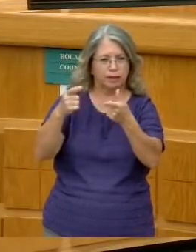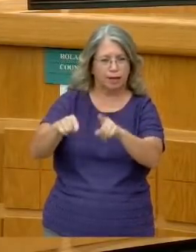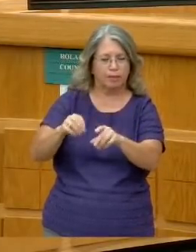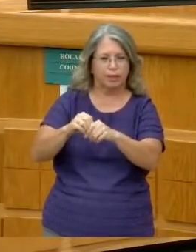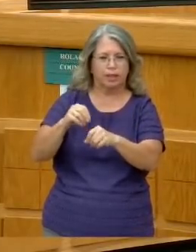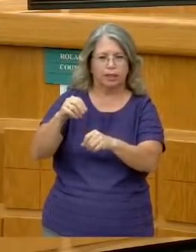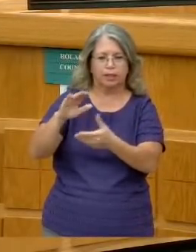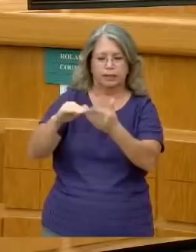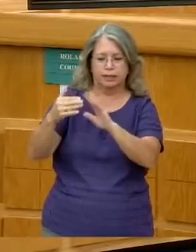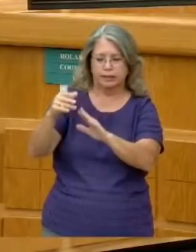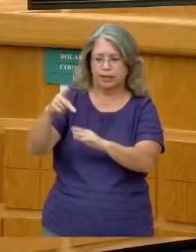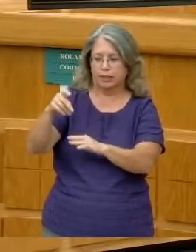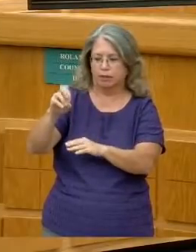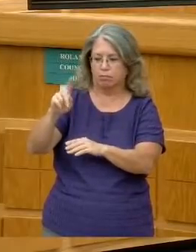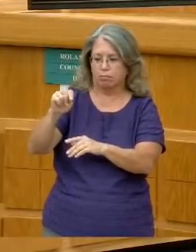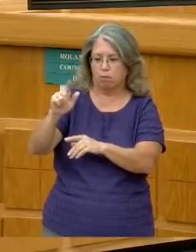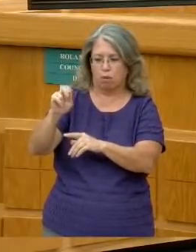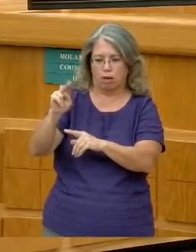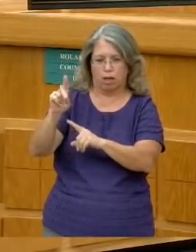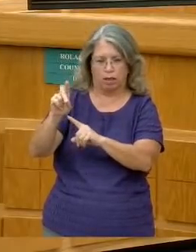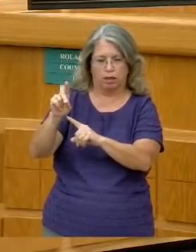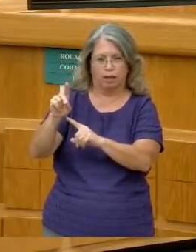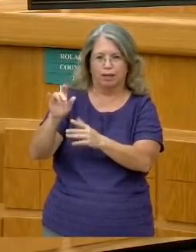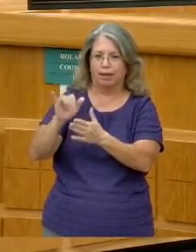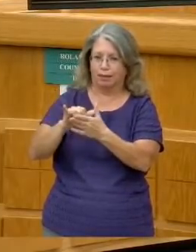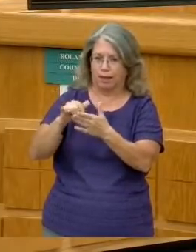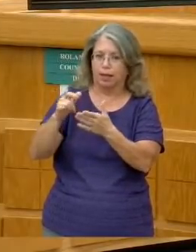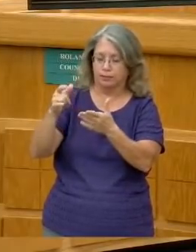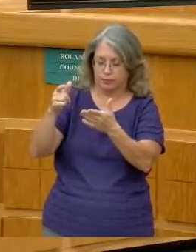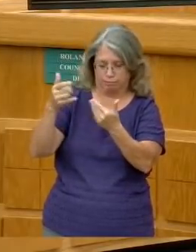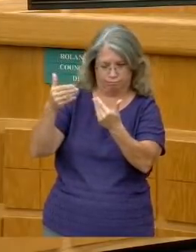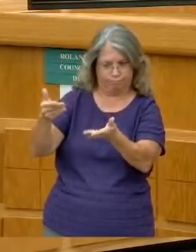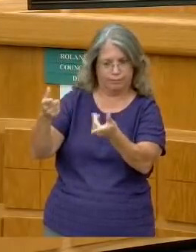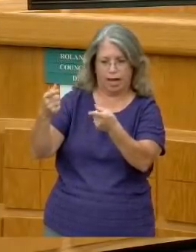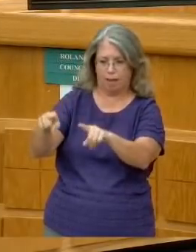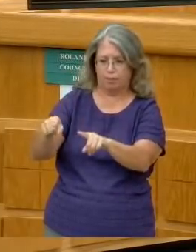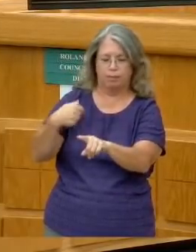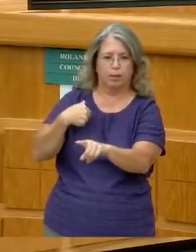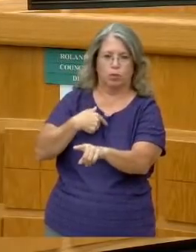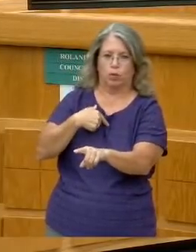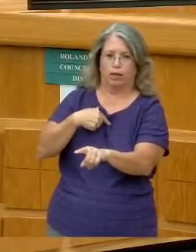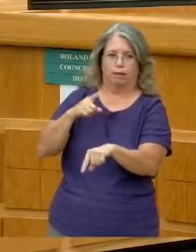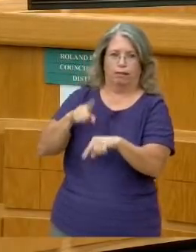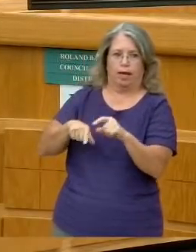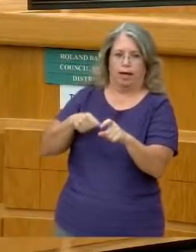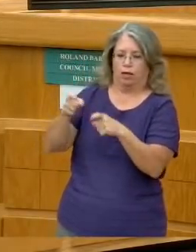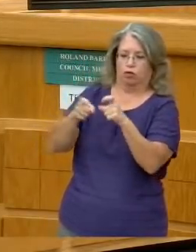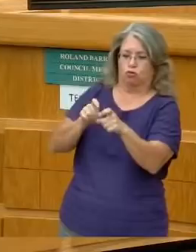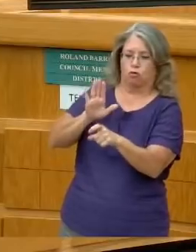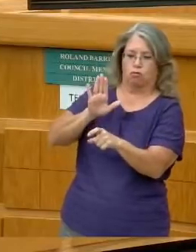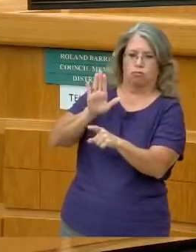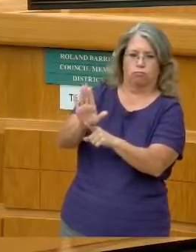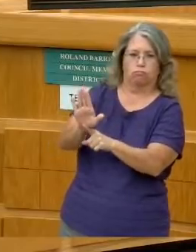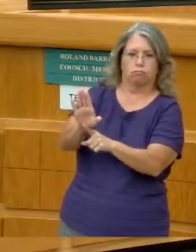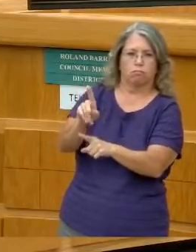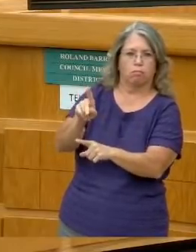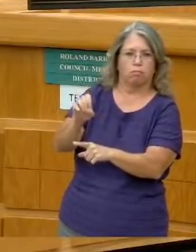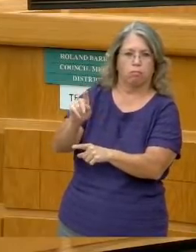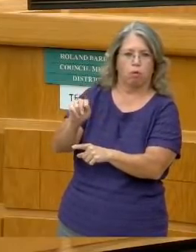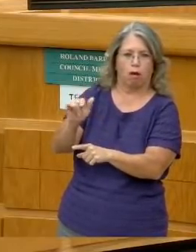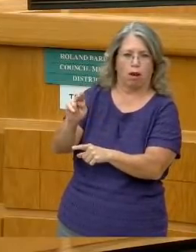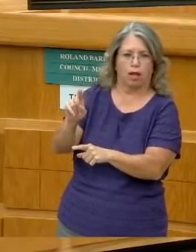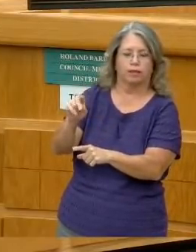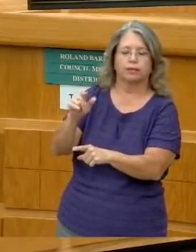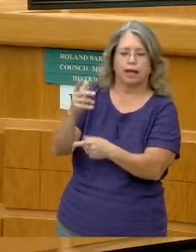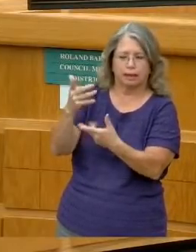And that is taking place. We don't control Portland or that county's jurisdiction, so we did speak with the